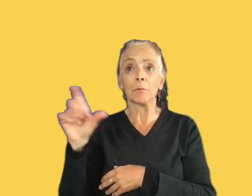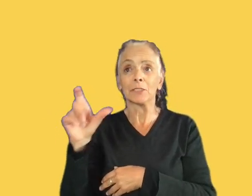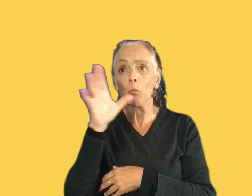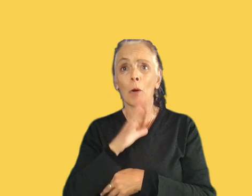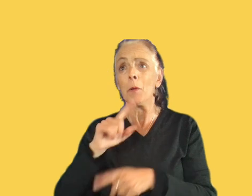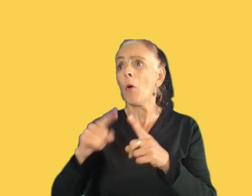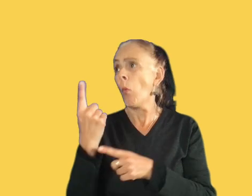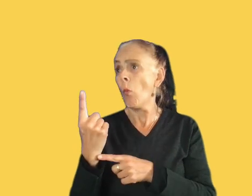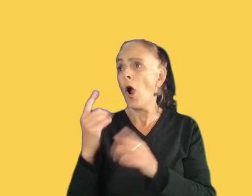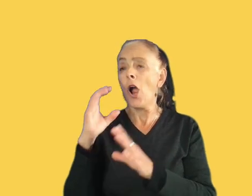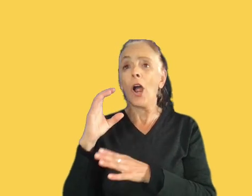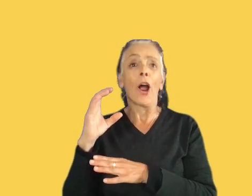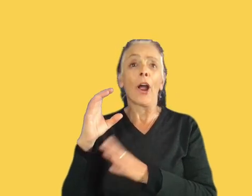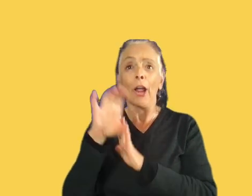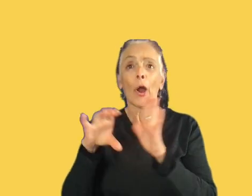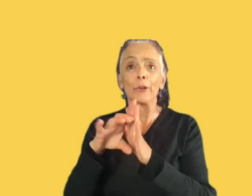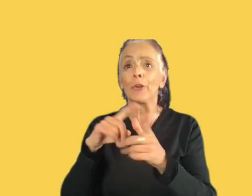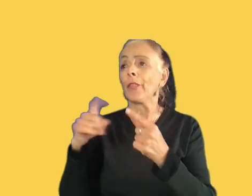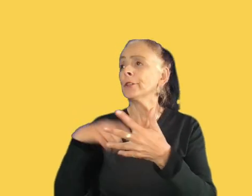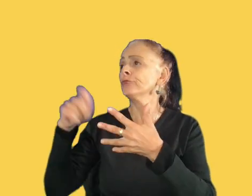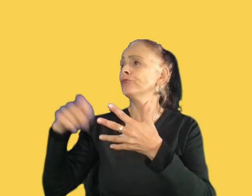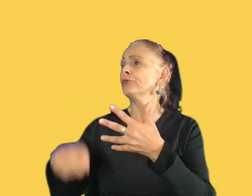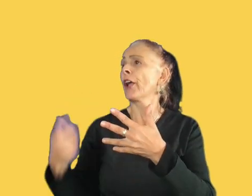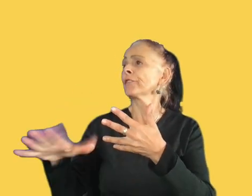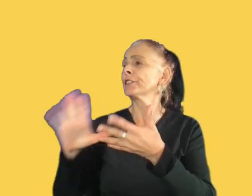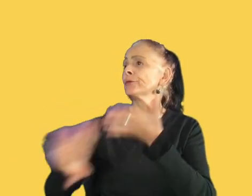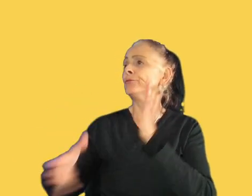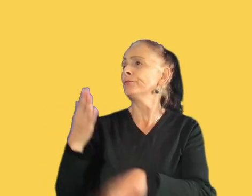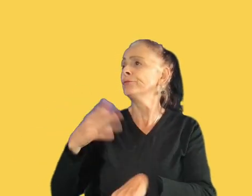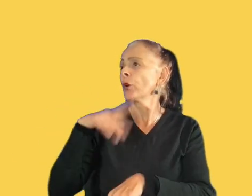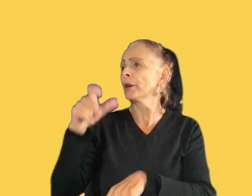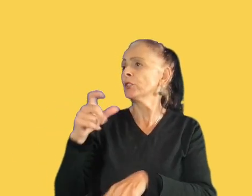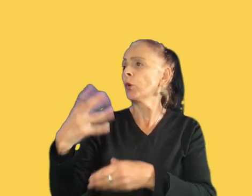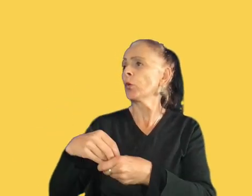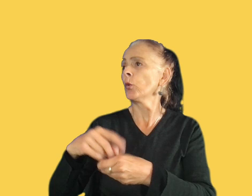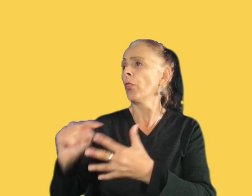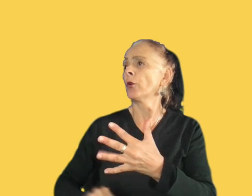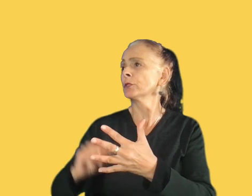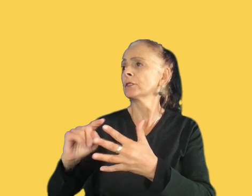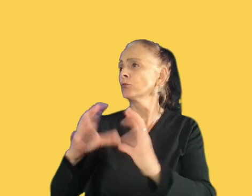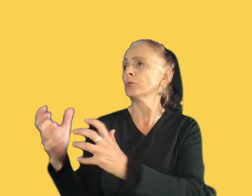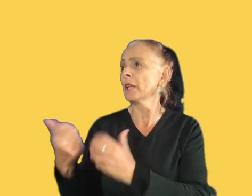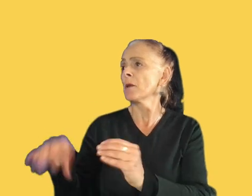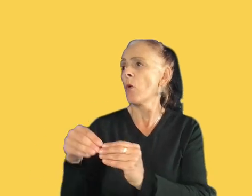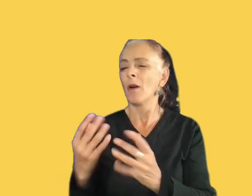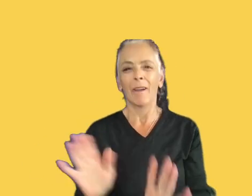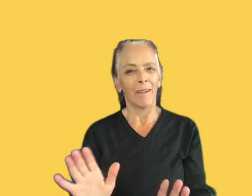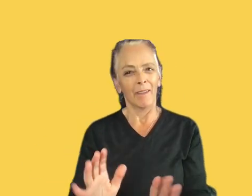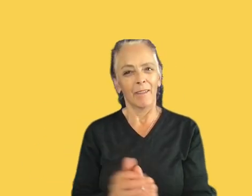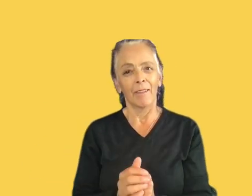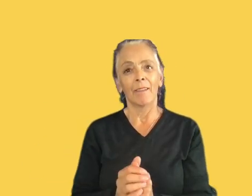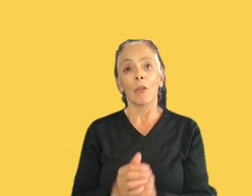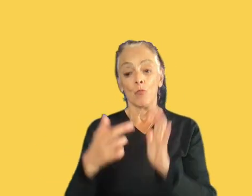expect that one character to check off every representation box and then you think your job is done. That's not how representation works. And if you